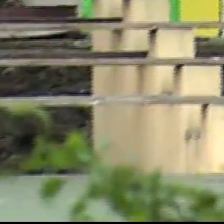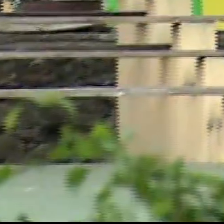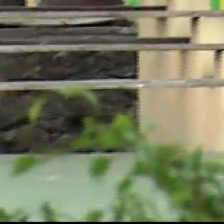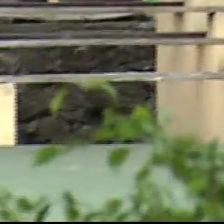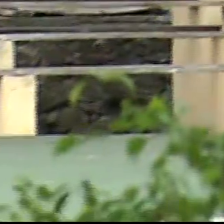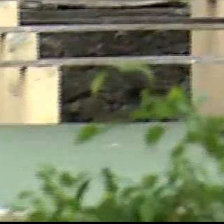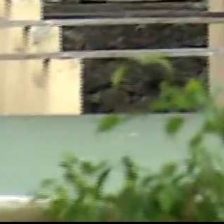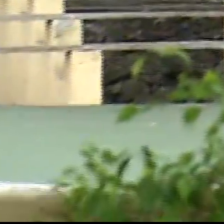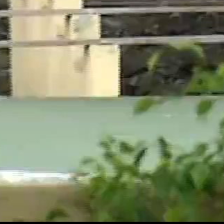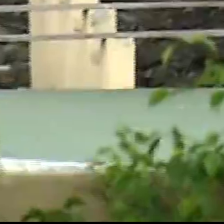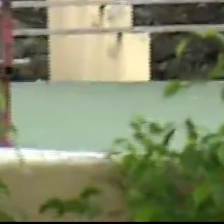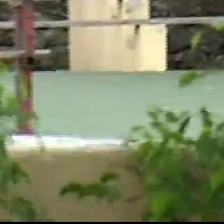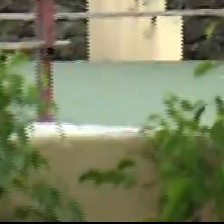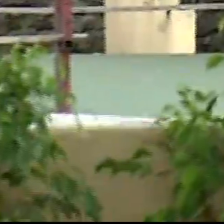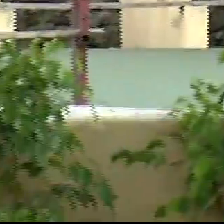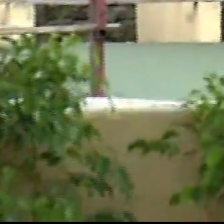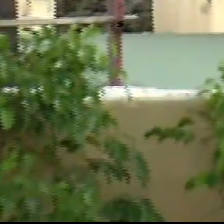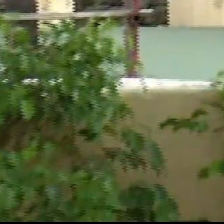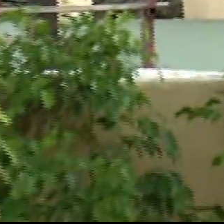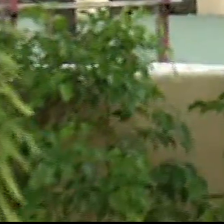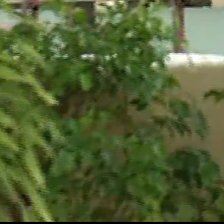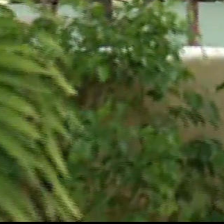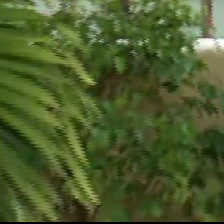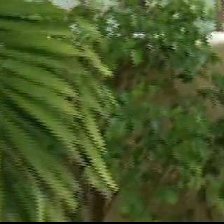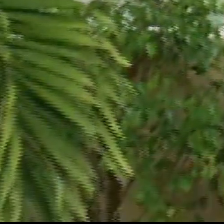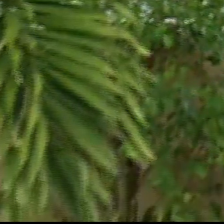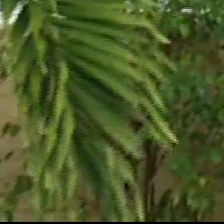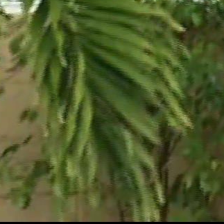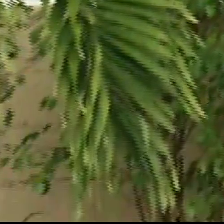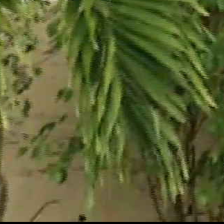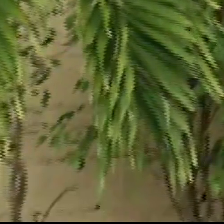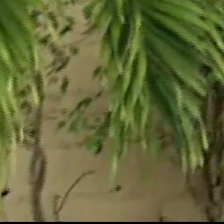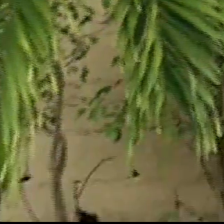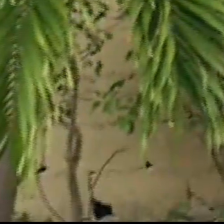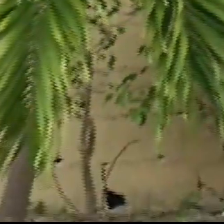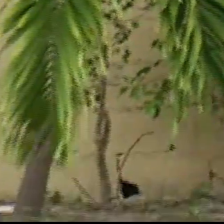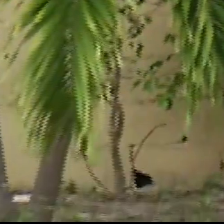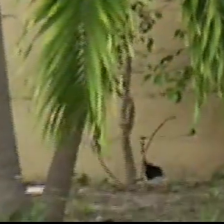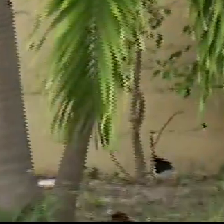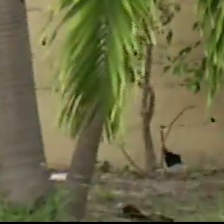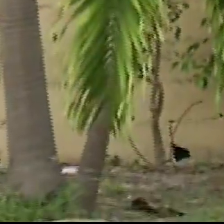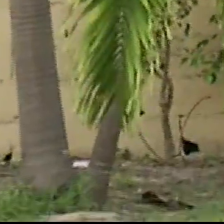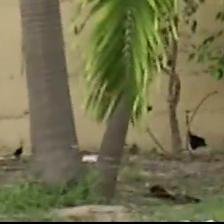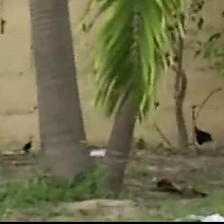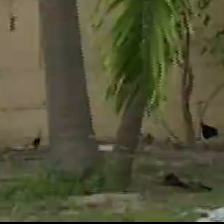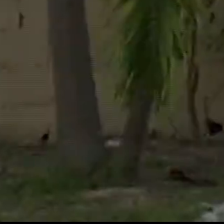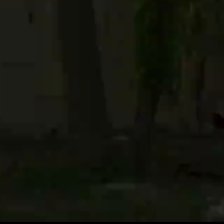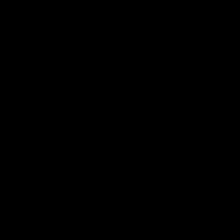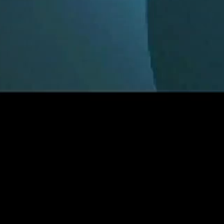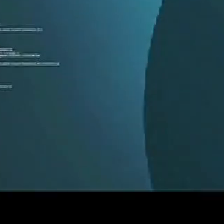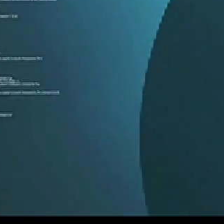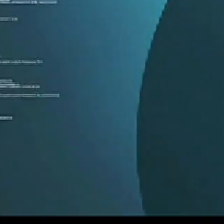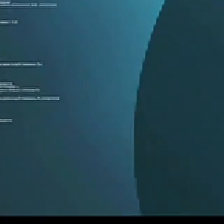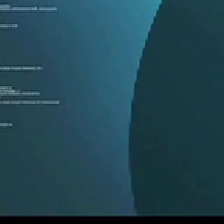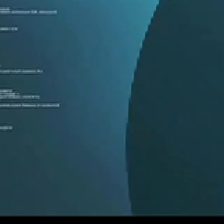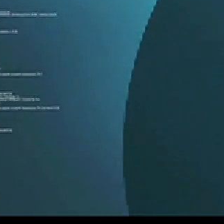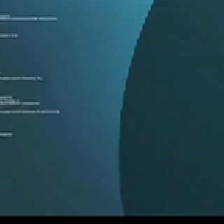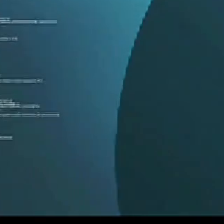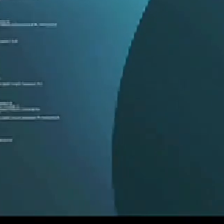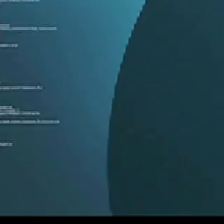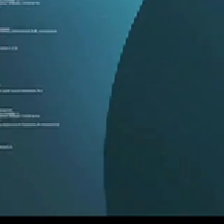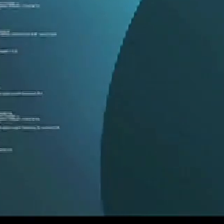And Fox Hill pulls itself together 1 week after tragedy. The Bahamas Tonight starts now.